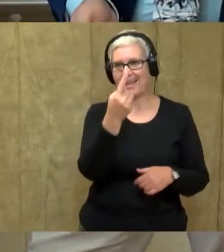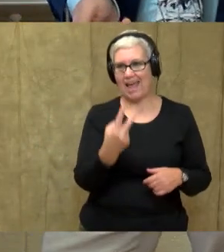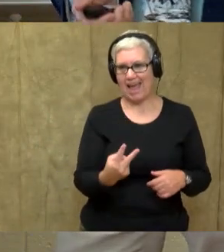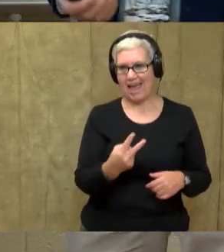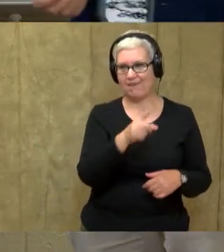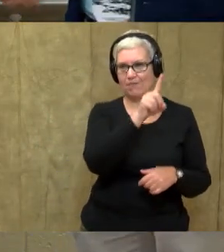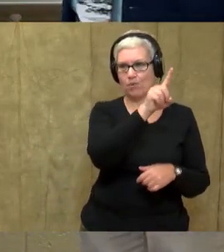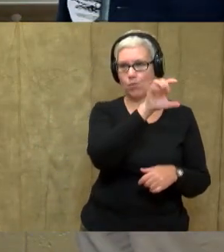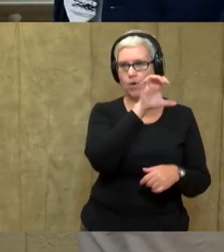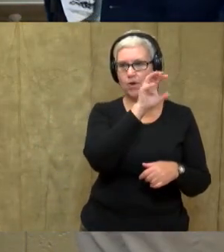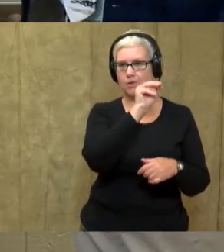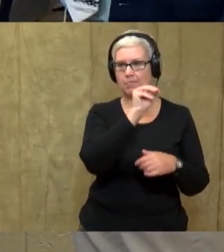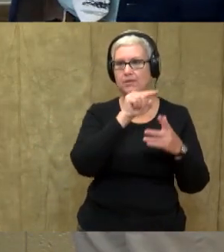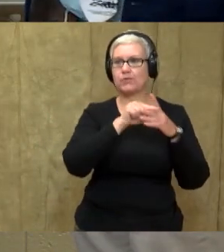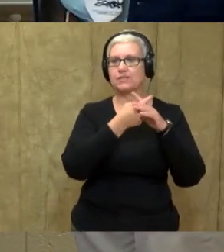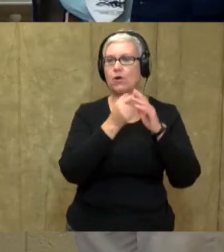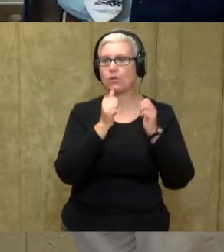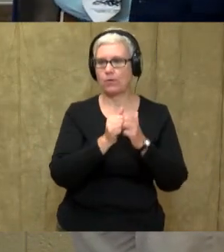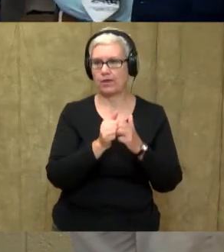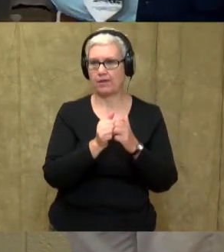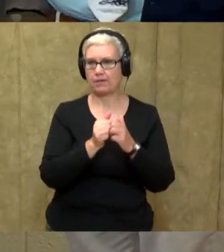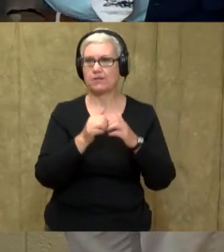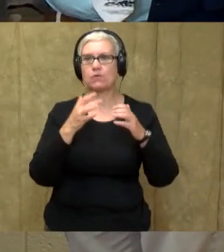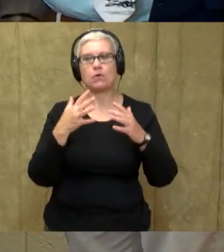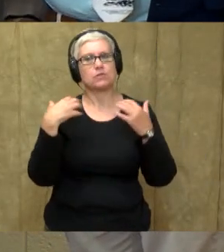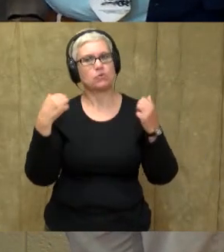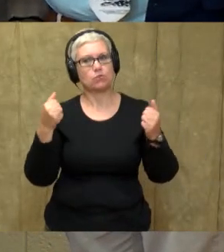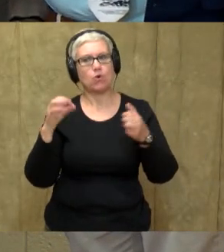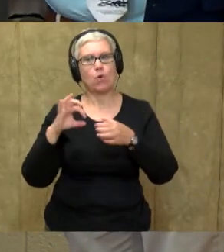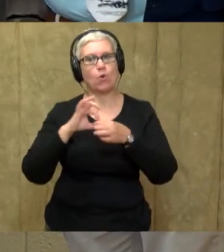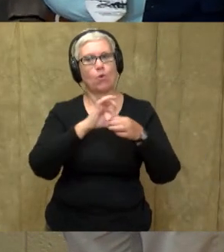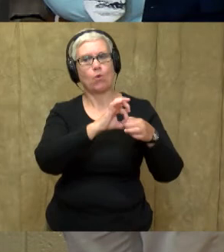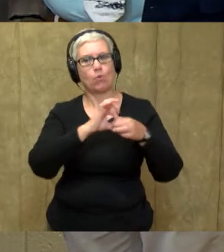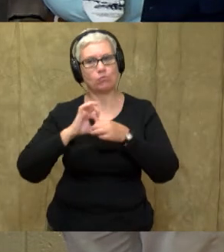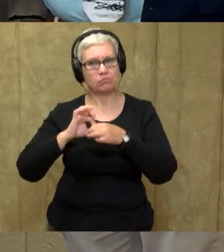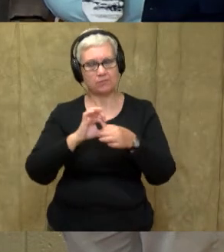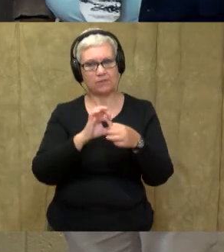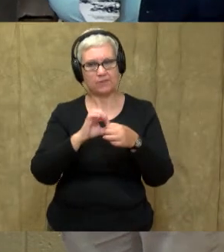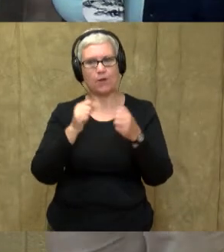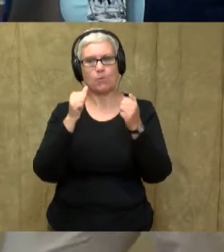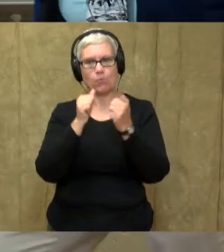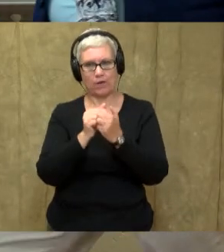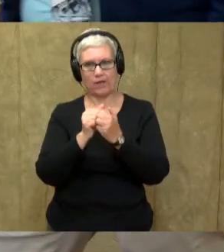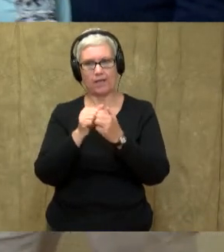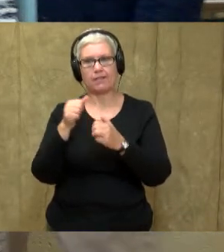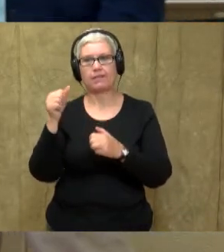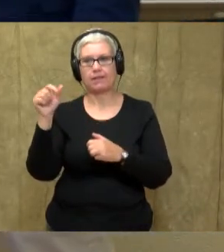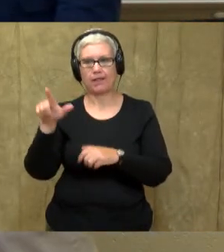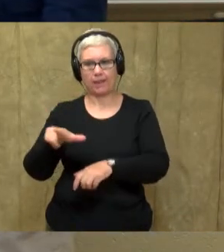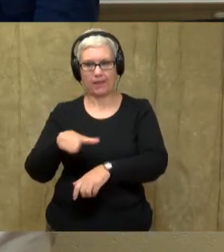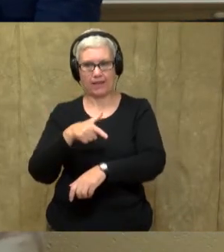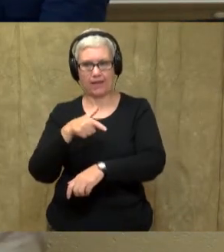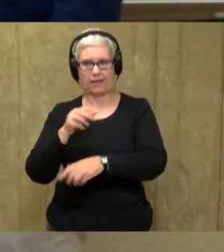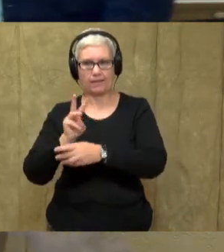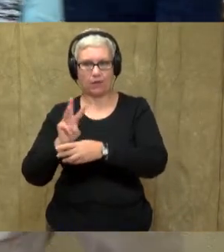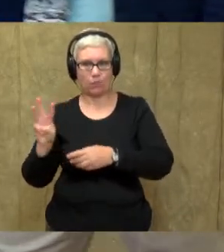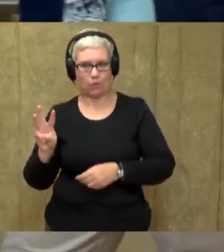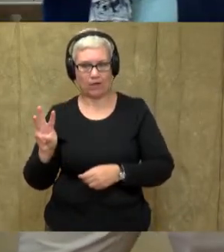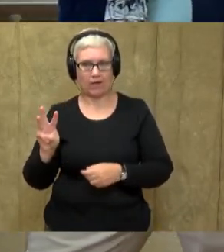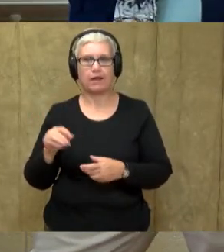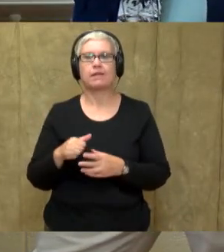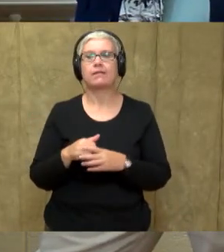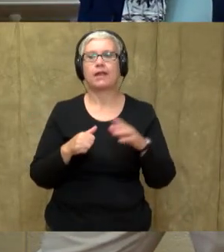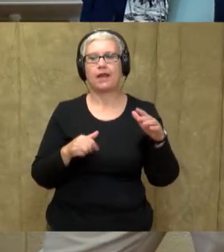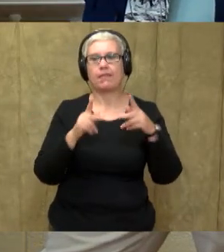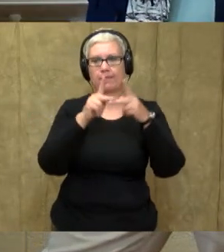with. So there's this really strong relationship between these two side measures as it relates to our perimeter.